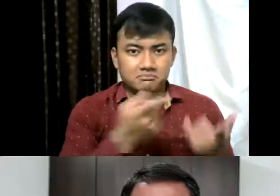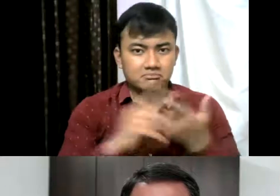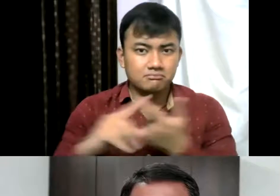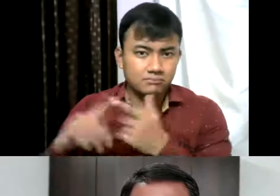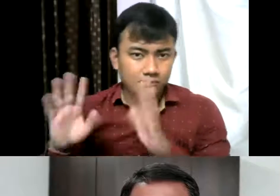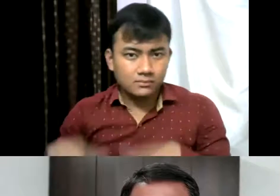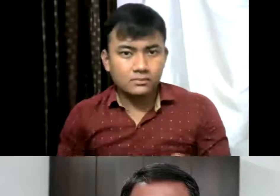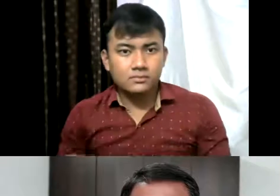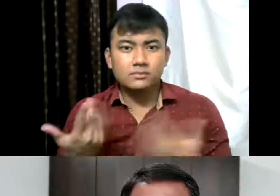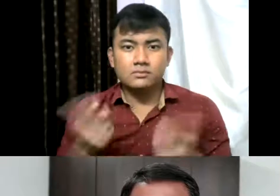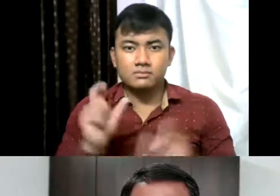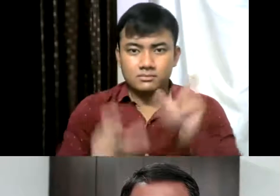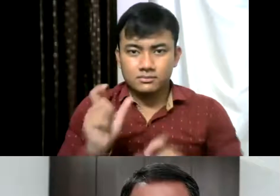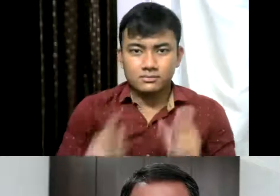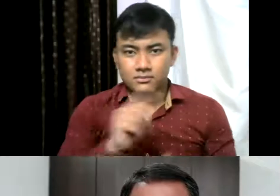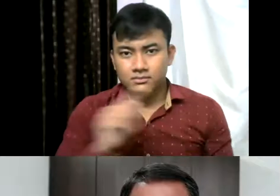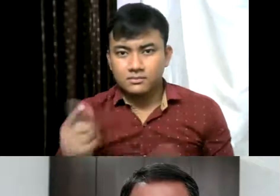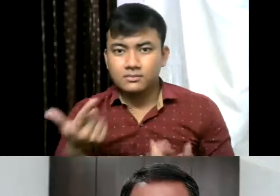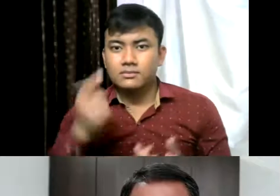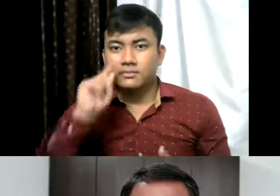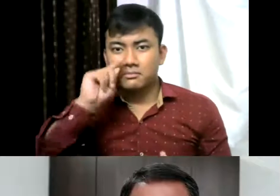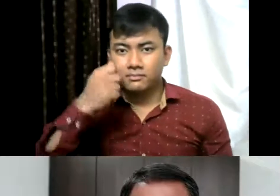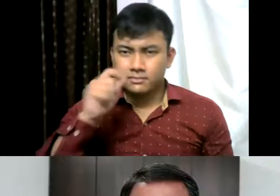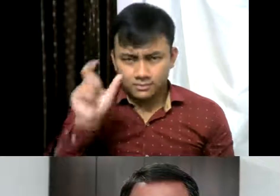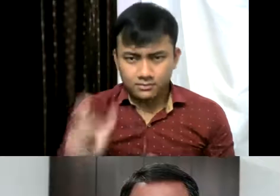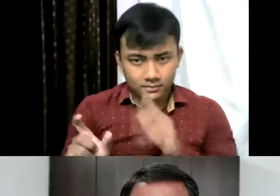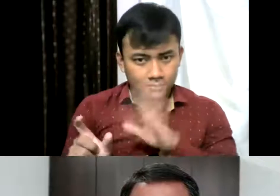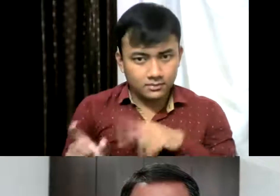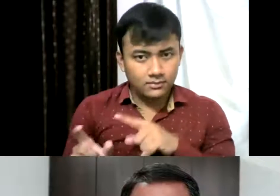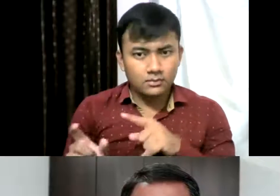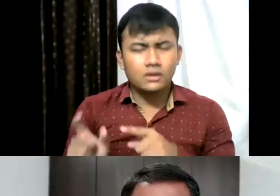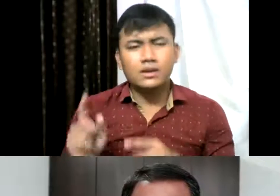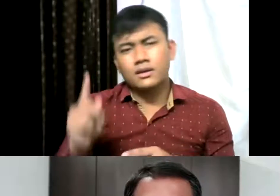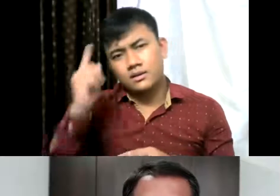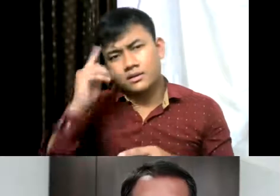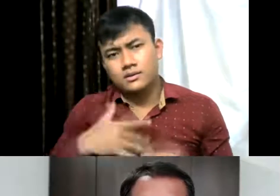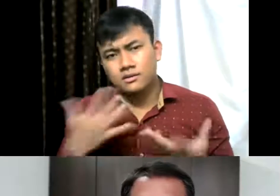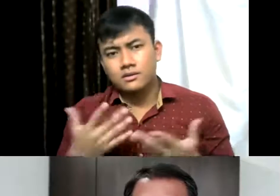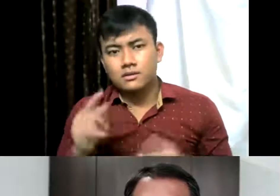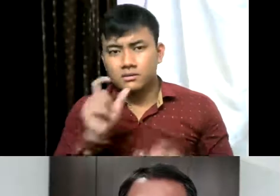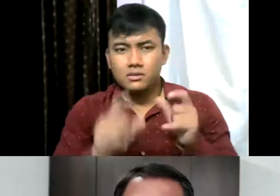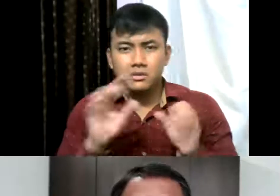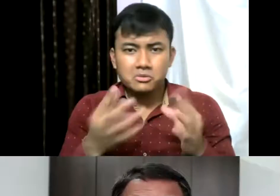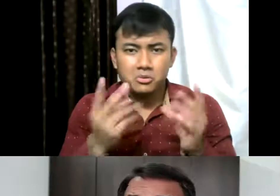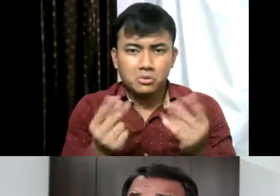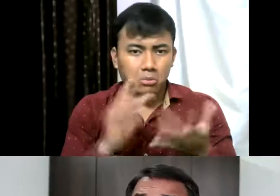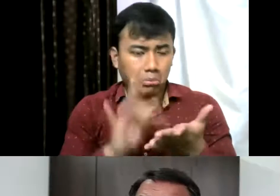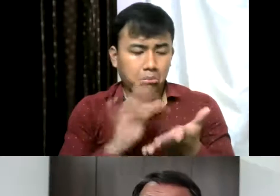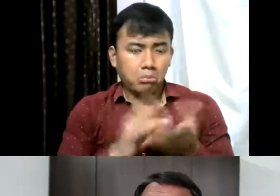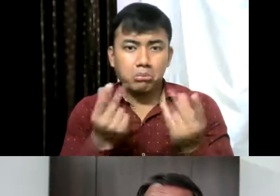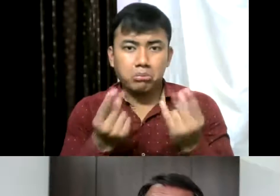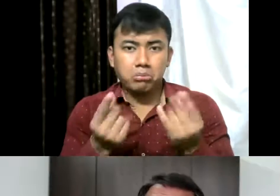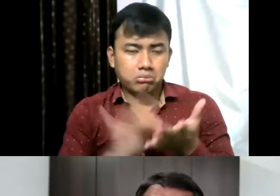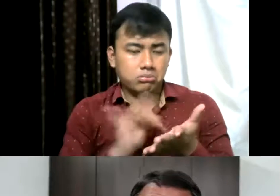a heterosexual cis male friend of ours was saying about how he saw his friend swiping literally like